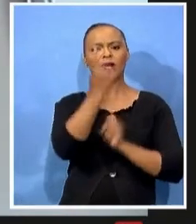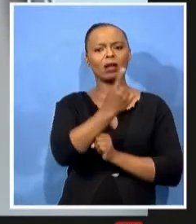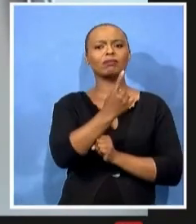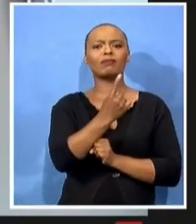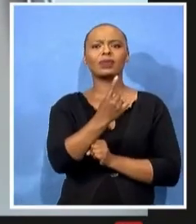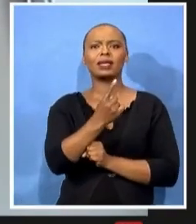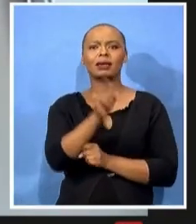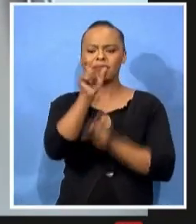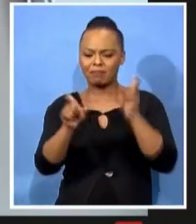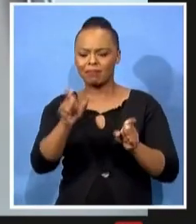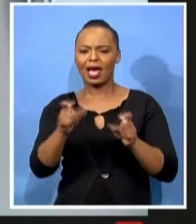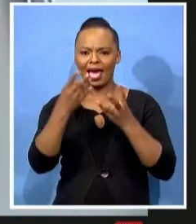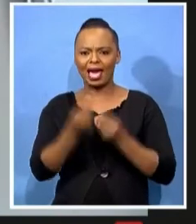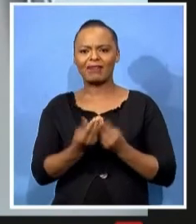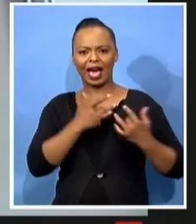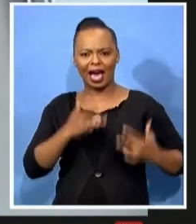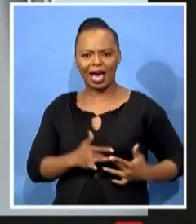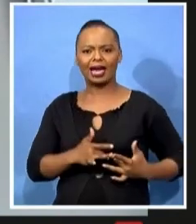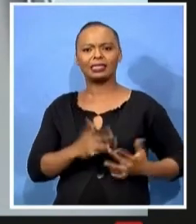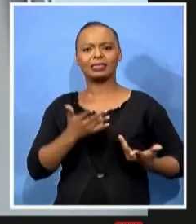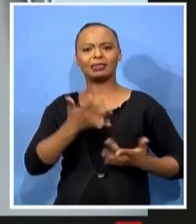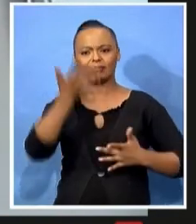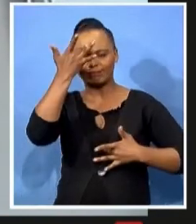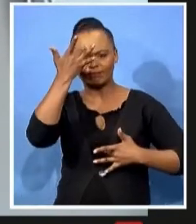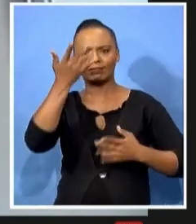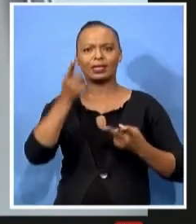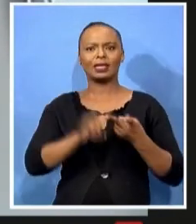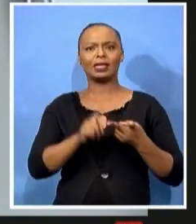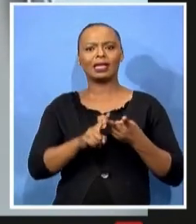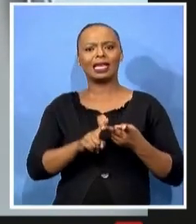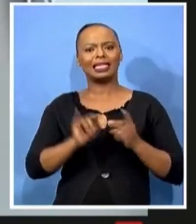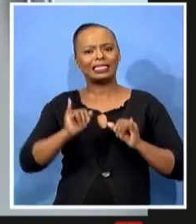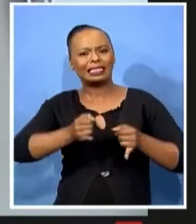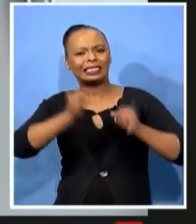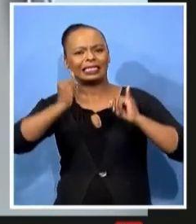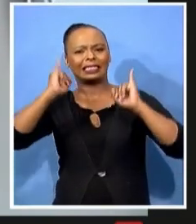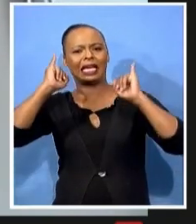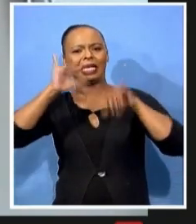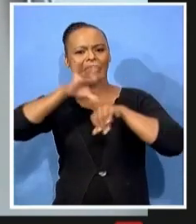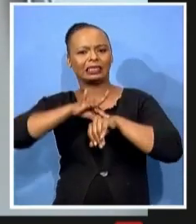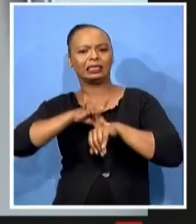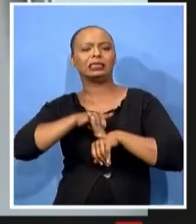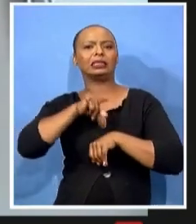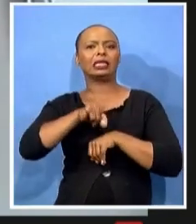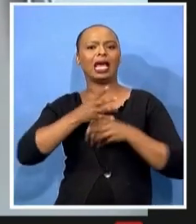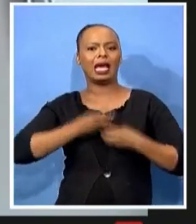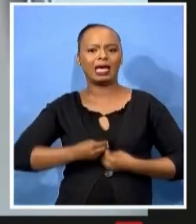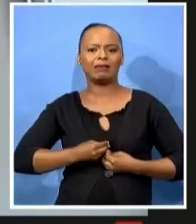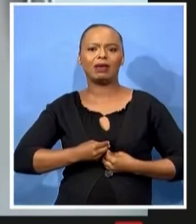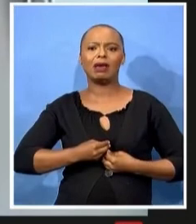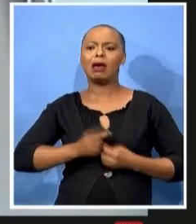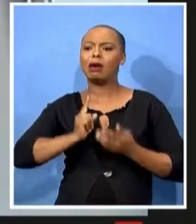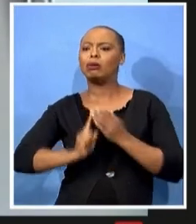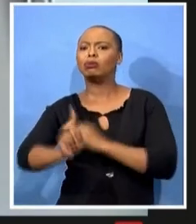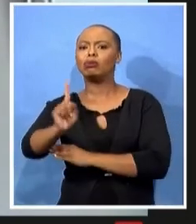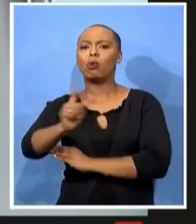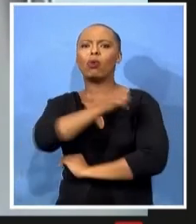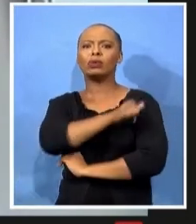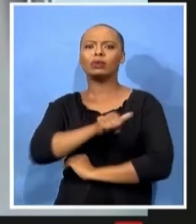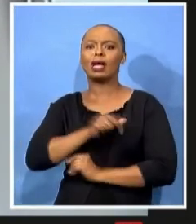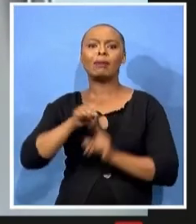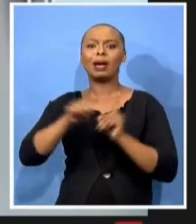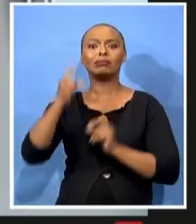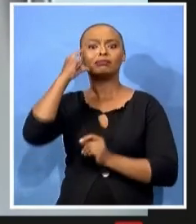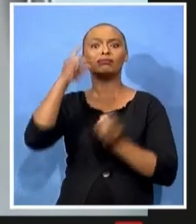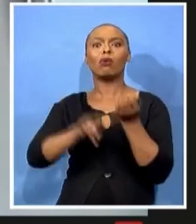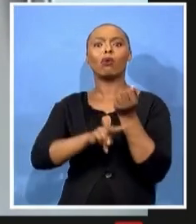people who've got serious ailments, who are being taken to hospitals, who cannot be admitted, who are being referred to another